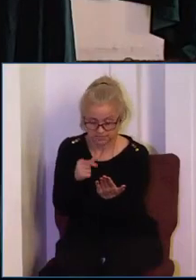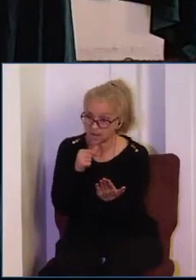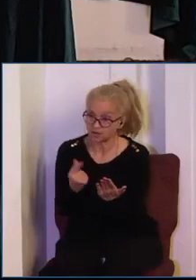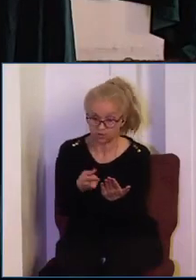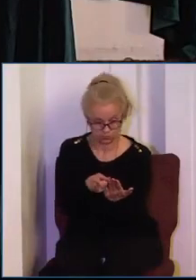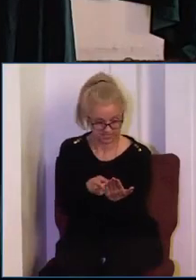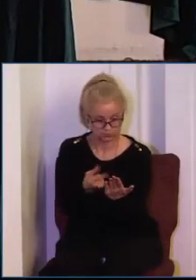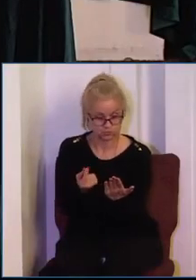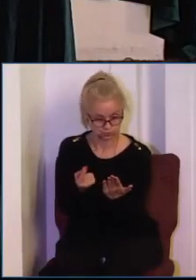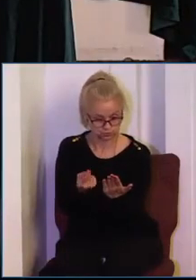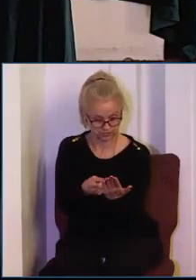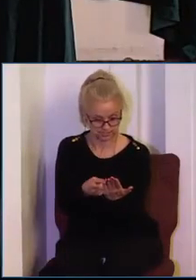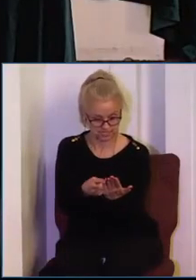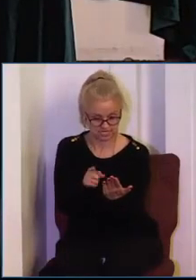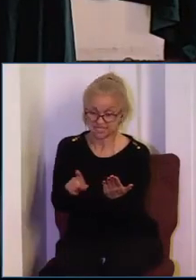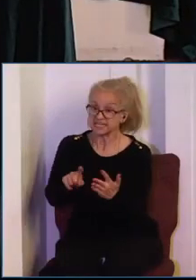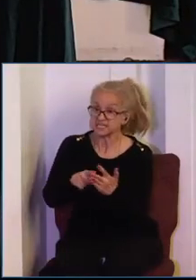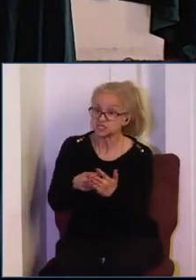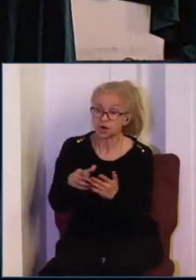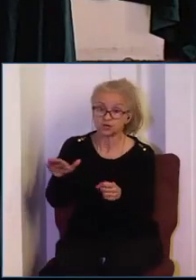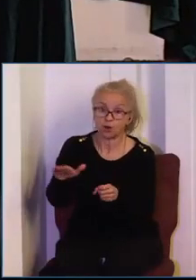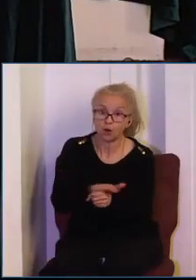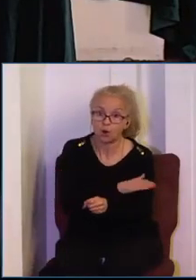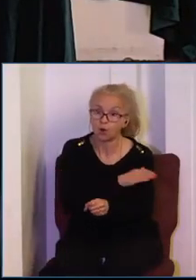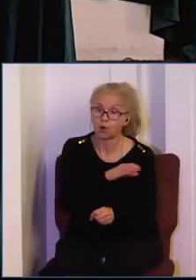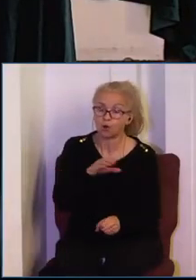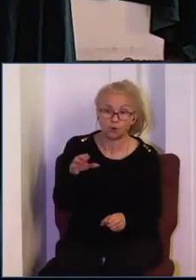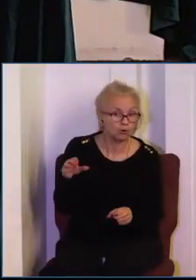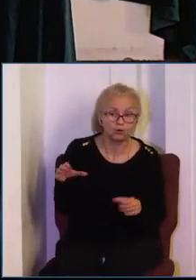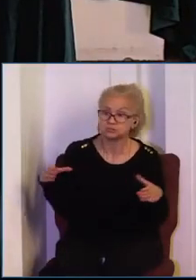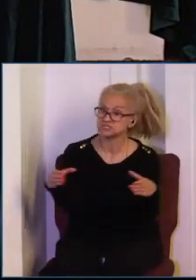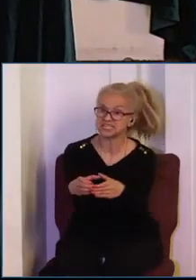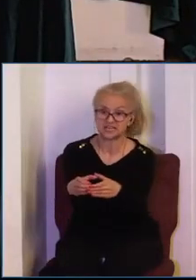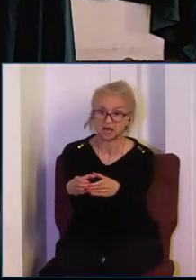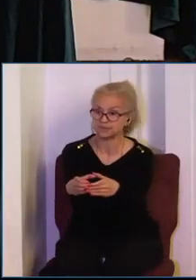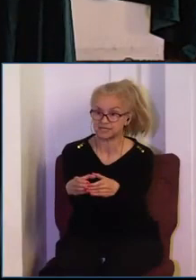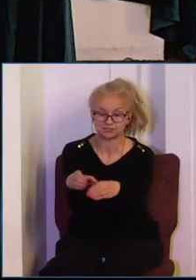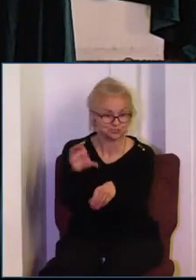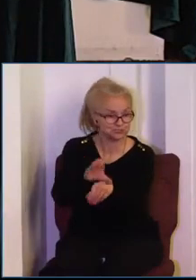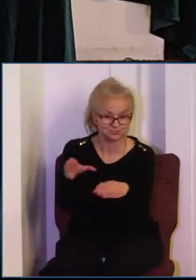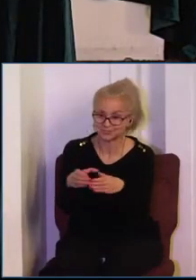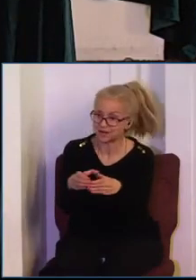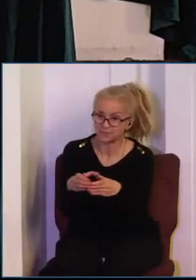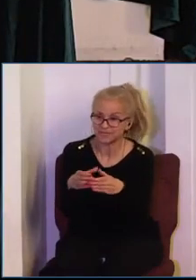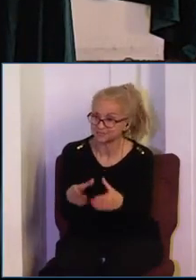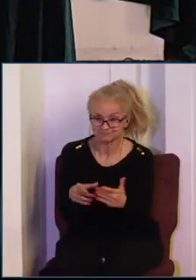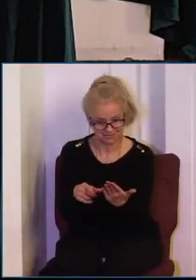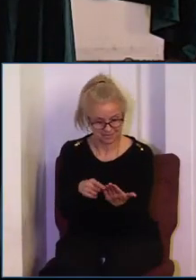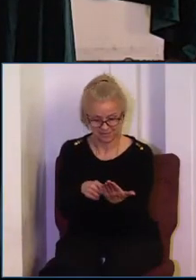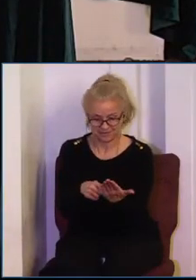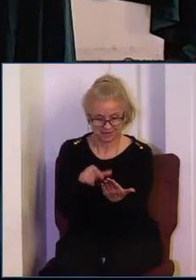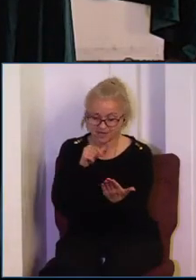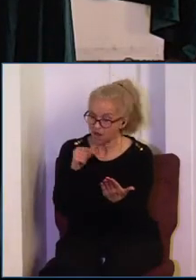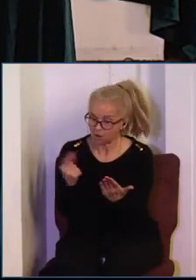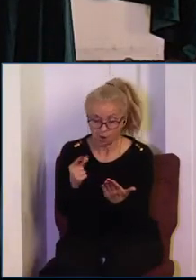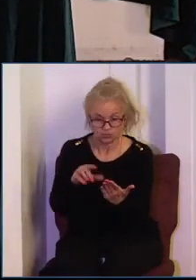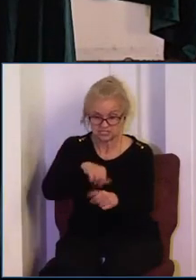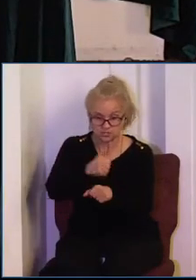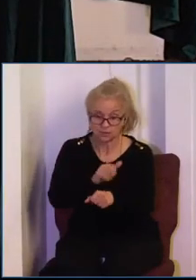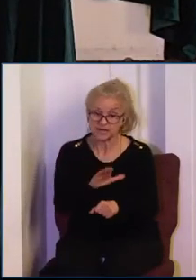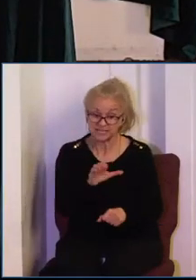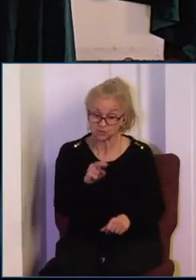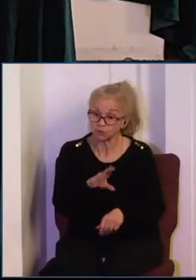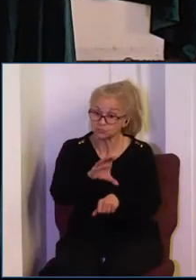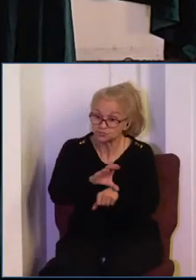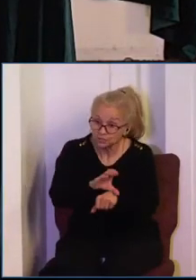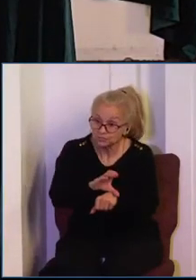what he was doing, he had started a whole denomination. I mean, think about that. He had not just started his own